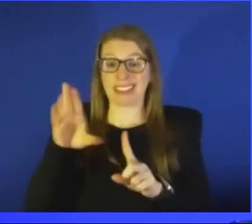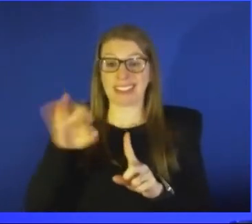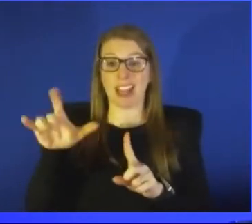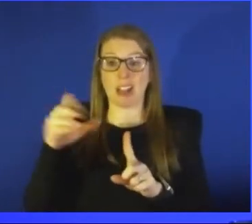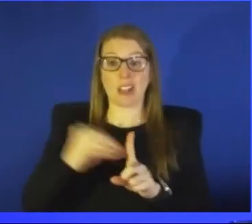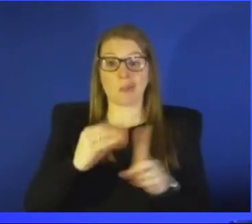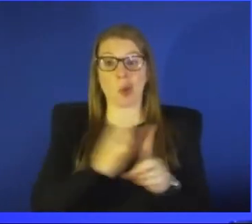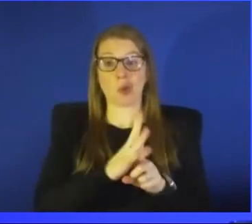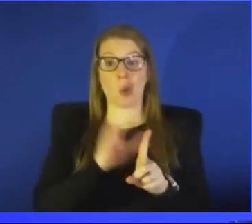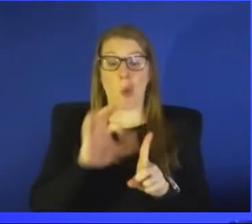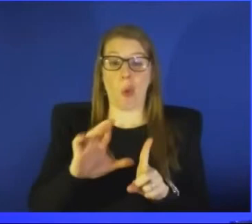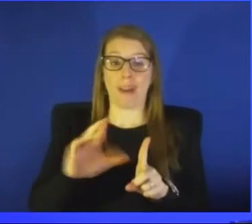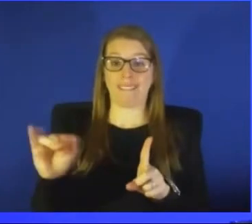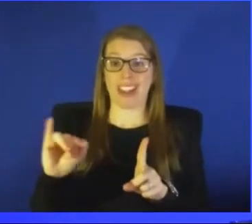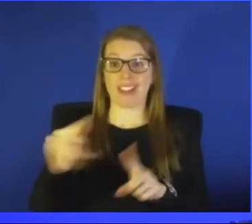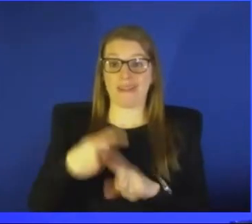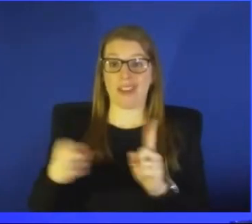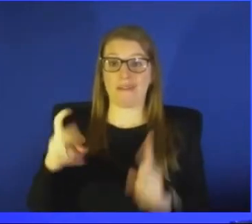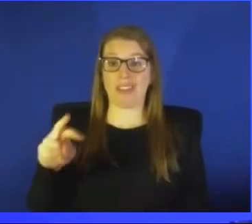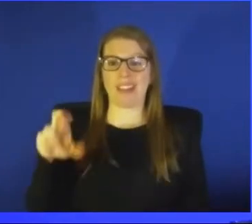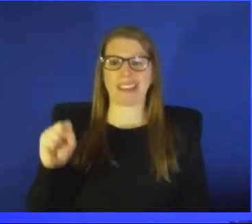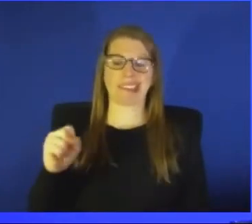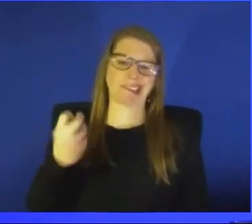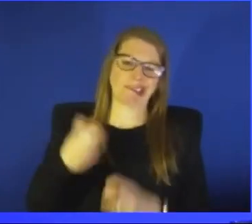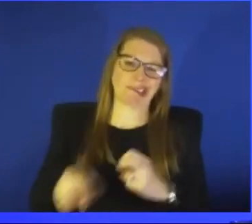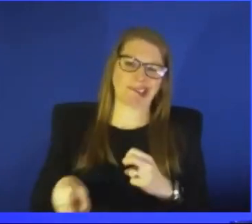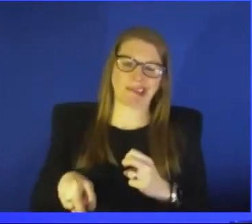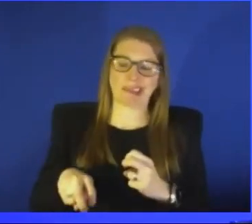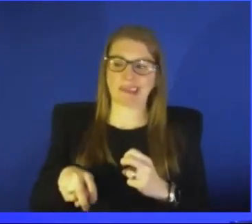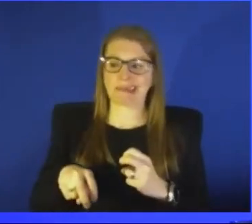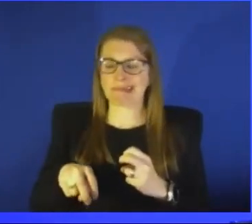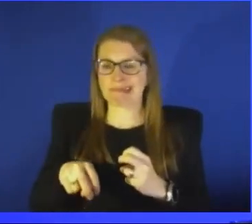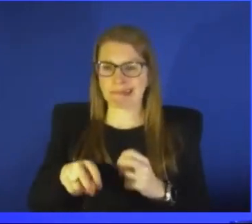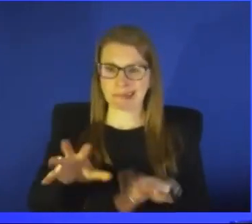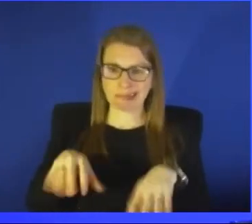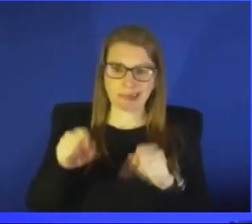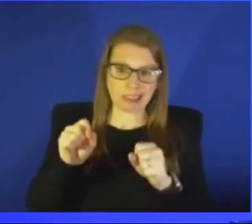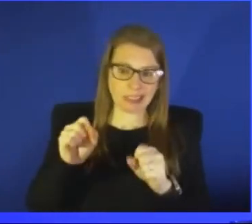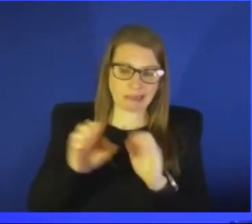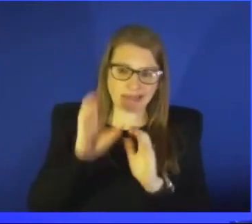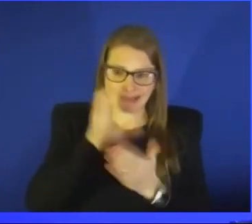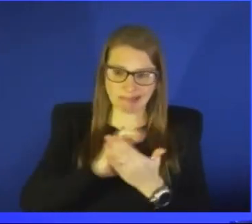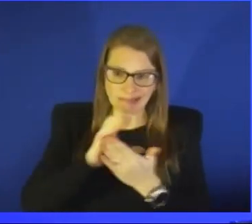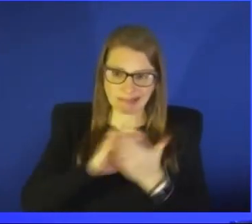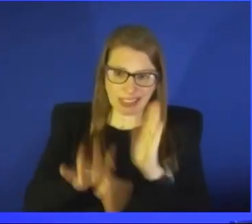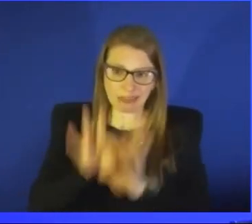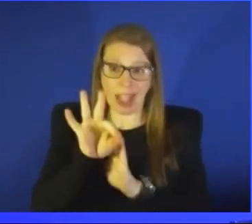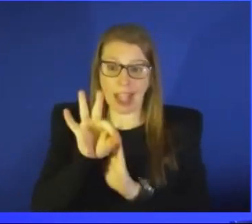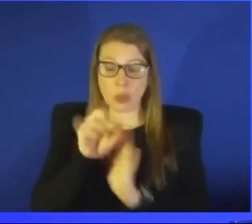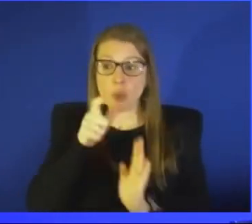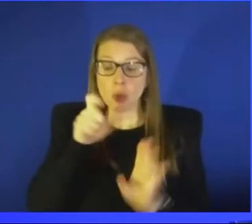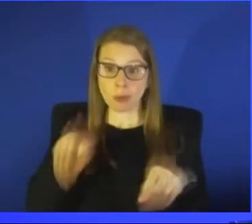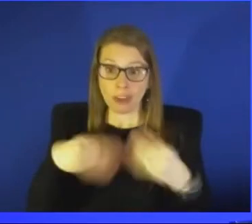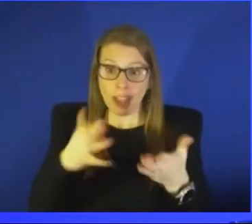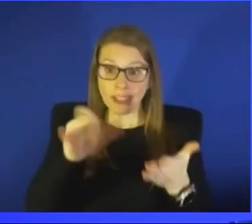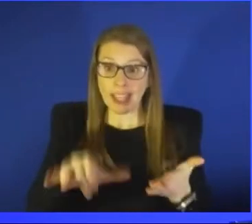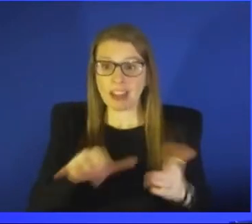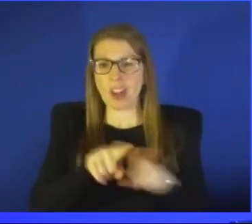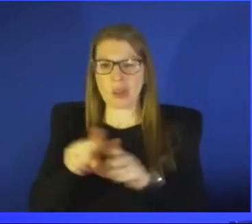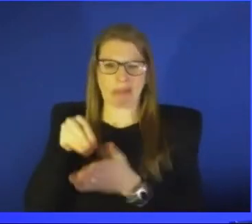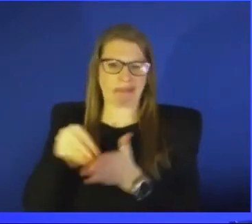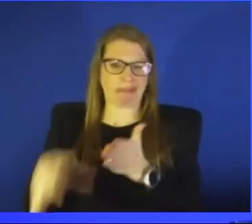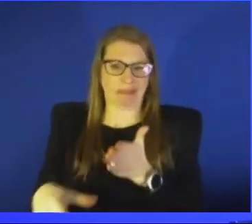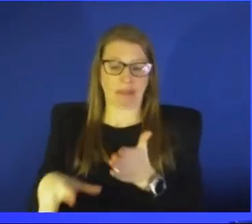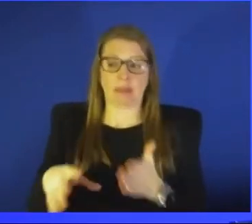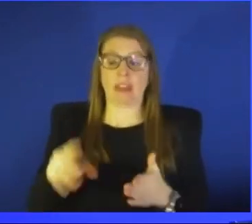Those are a little bit harder to come by and maybe more expensive, but there are ways. But again, nothing is 100%. And you have to understand, have you been vaccinated